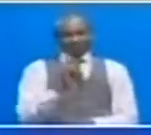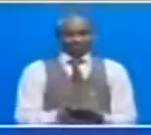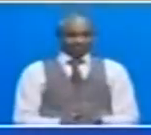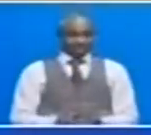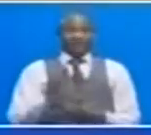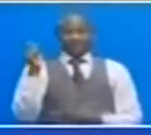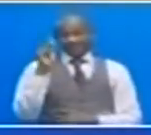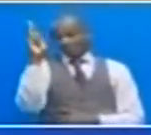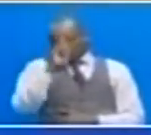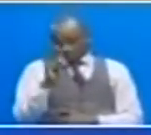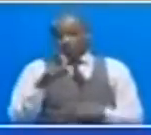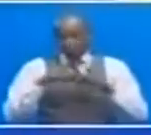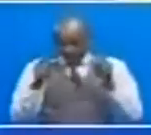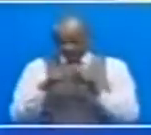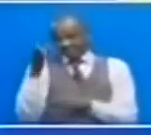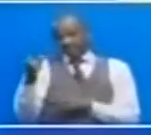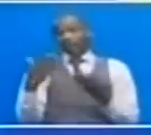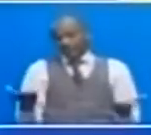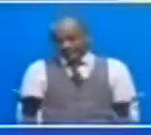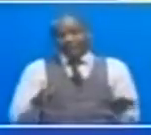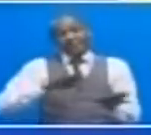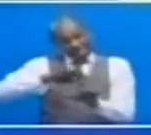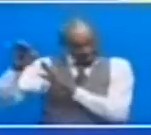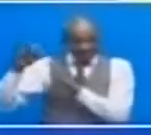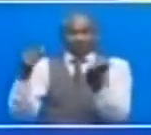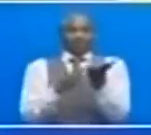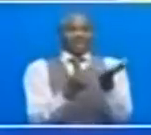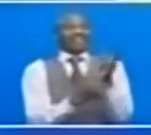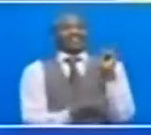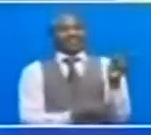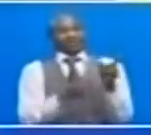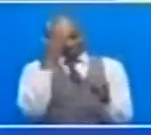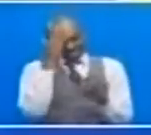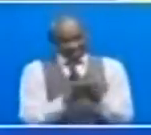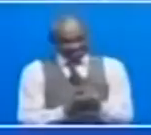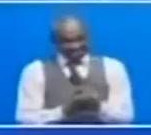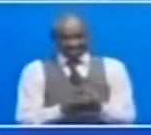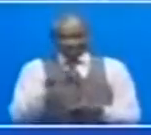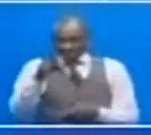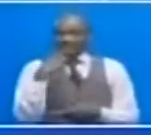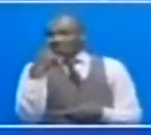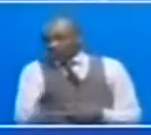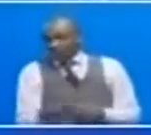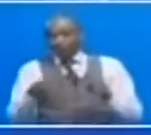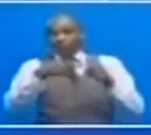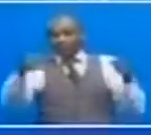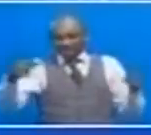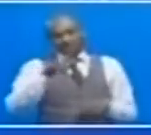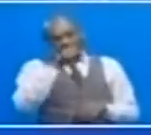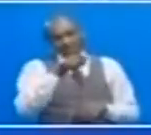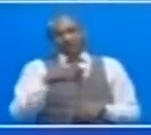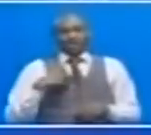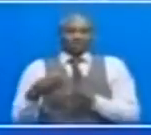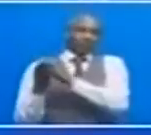President Uhuru Kenyatta made those remarks inside Uganda's National Assembly on Monday, apparently hitting out at opposition efforts to